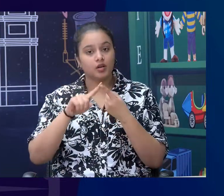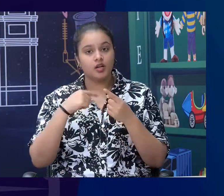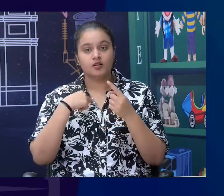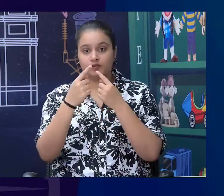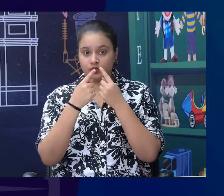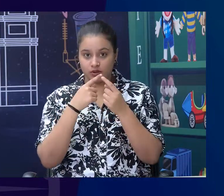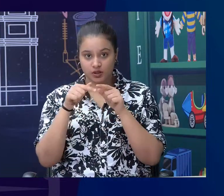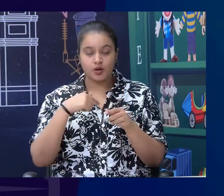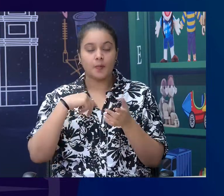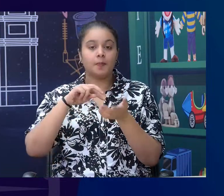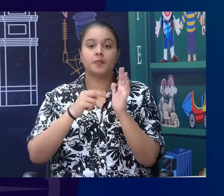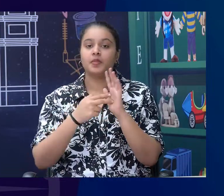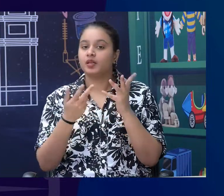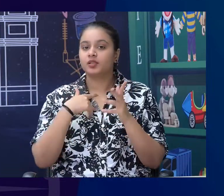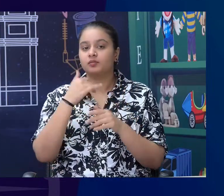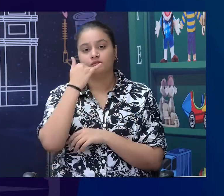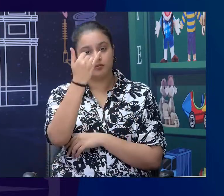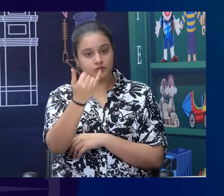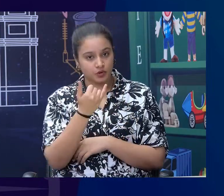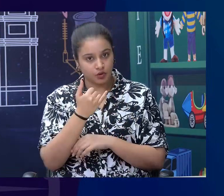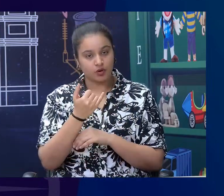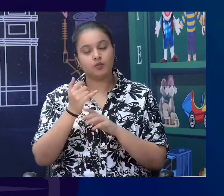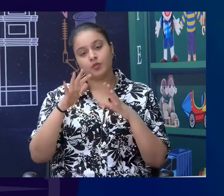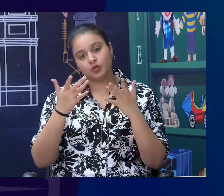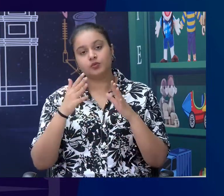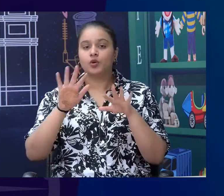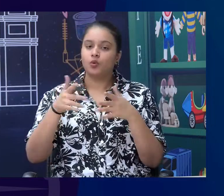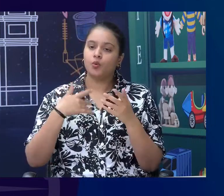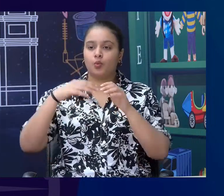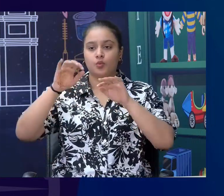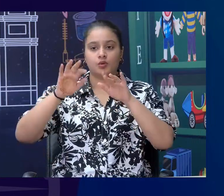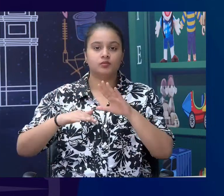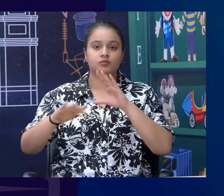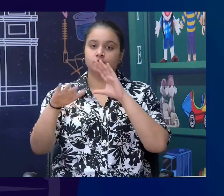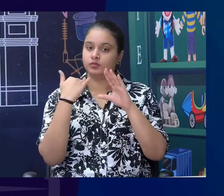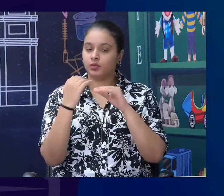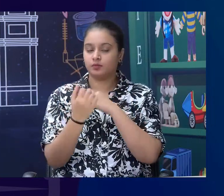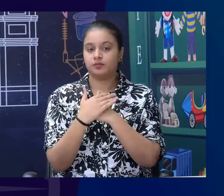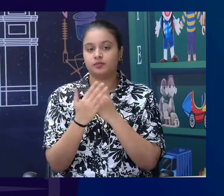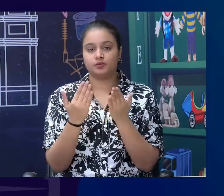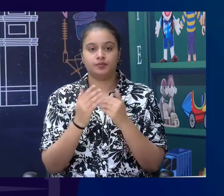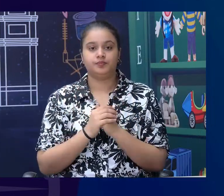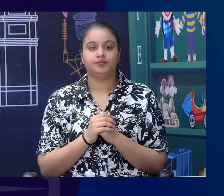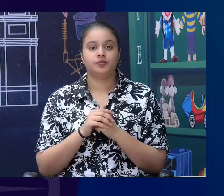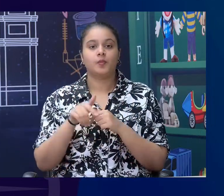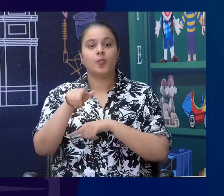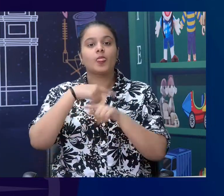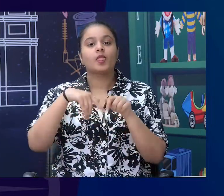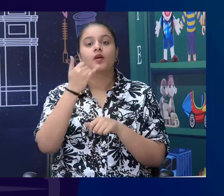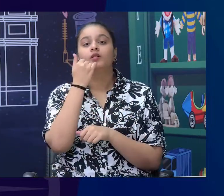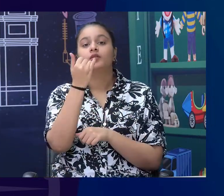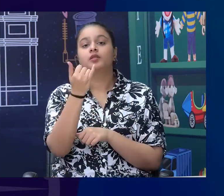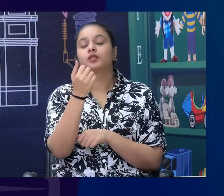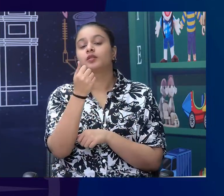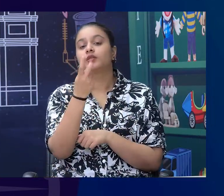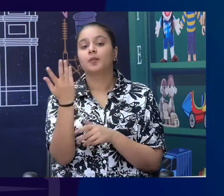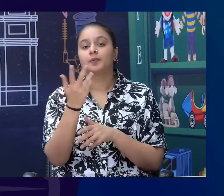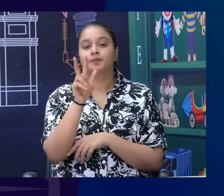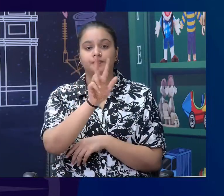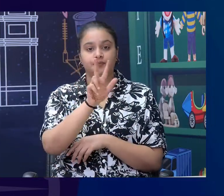which means you can give us a call or you can write an email to us. So first of all, take down our phone number, which